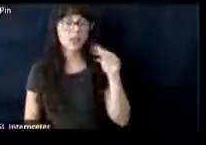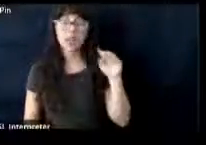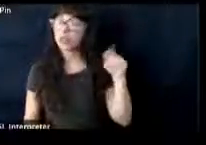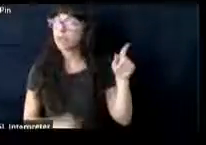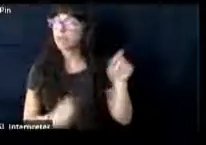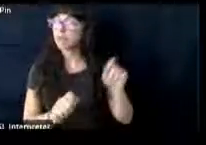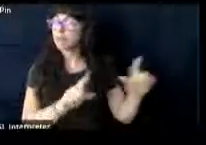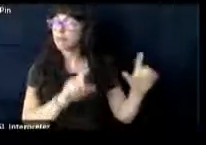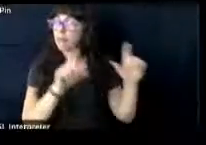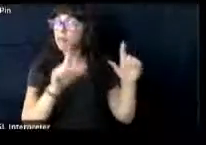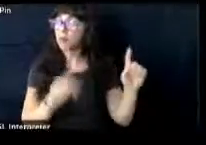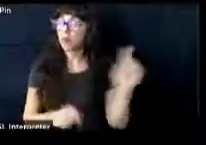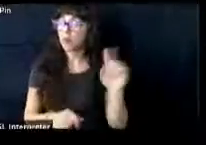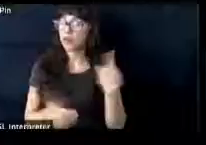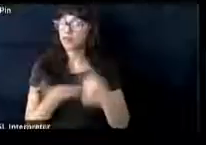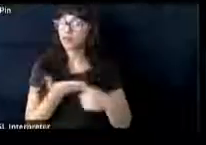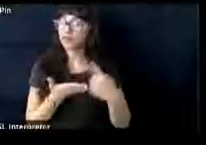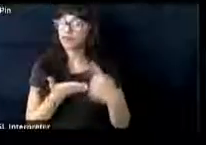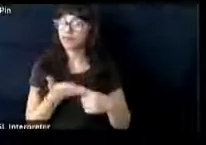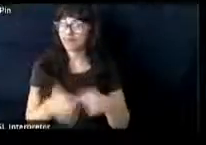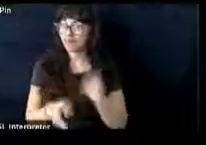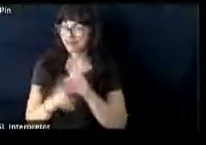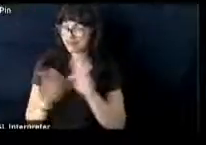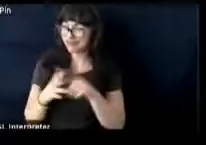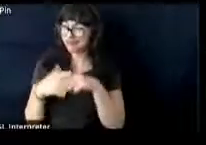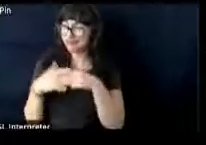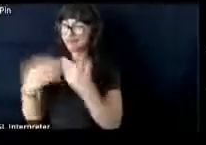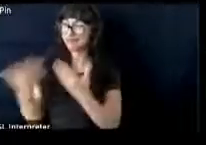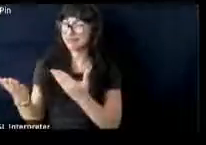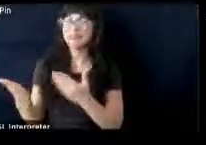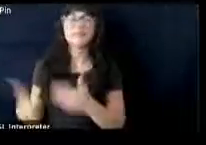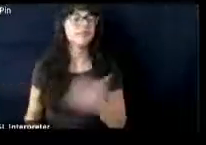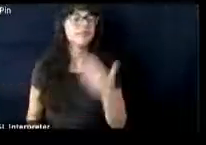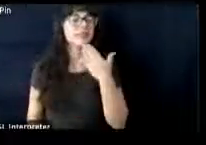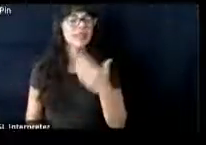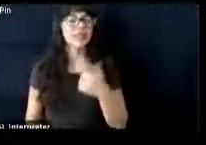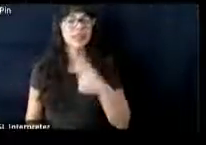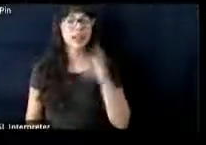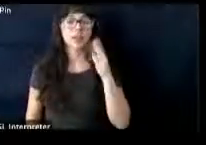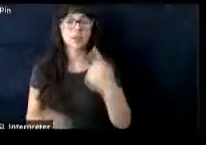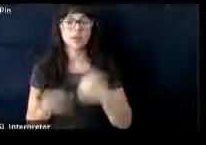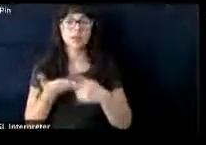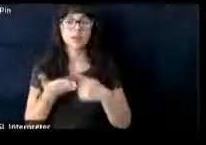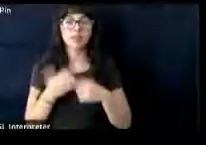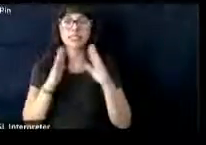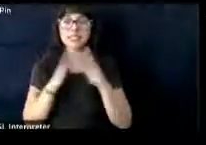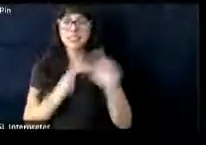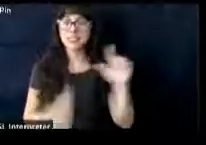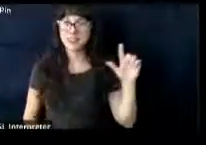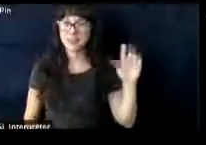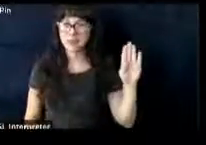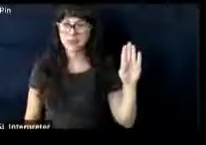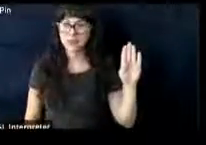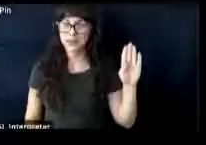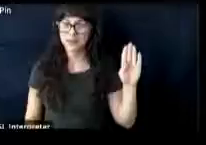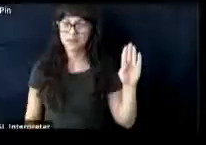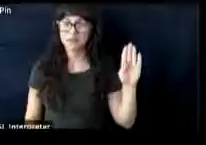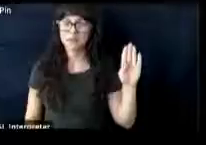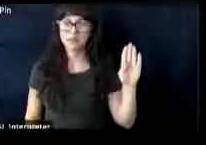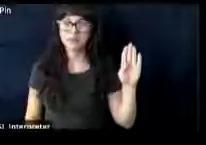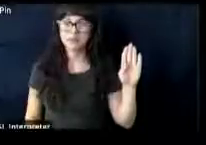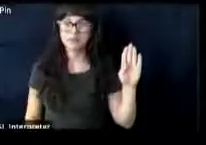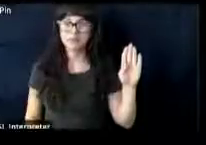today, the floor is yours. Thank you. I'm going to be discussing here the city of Long Beach. If you